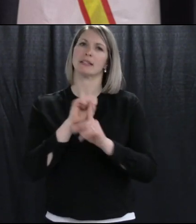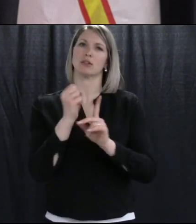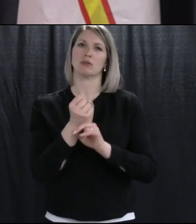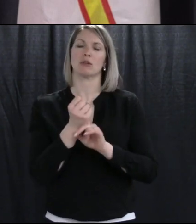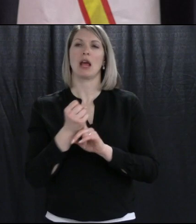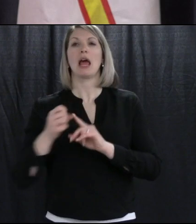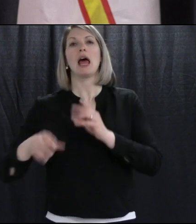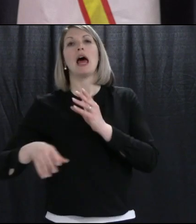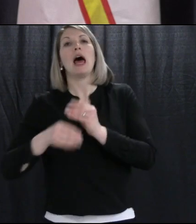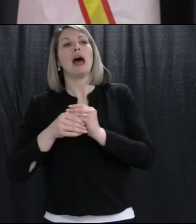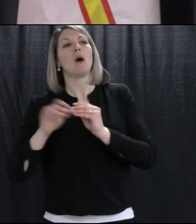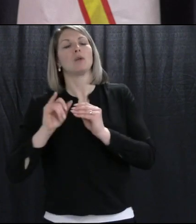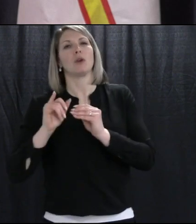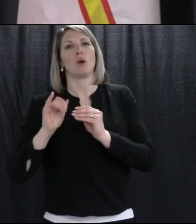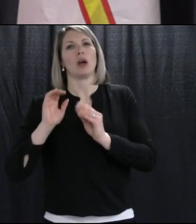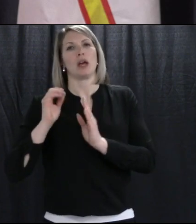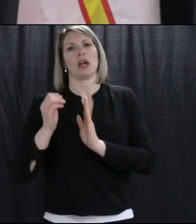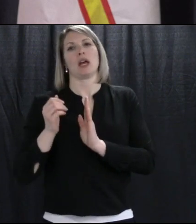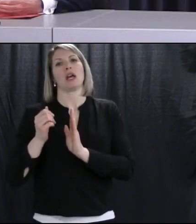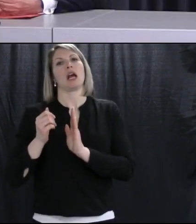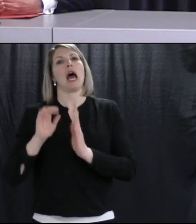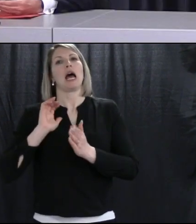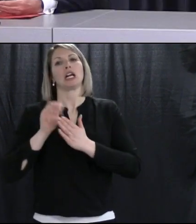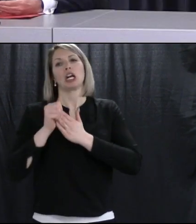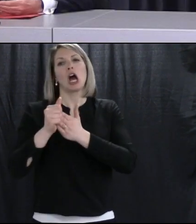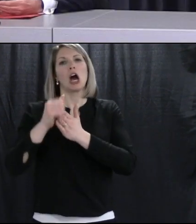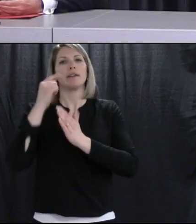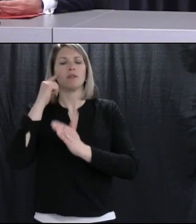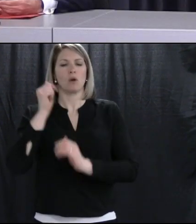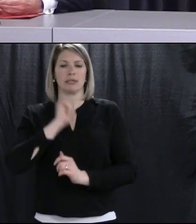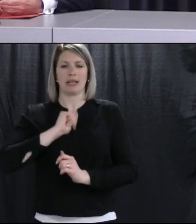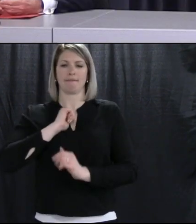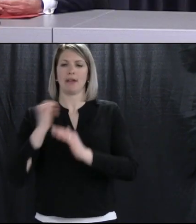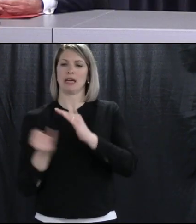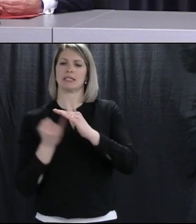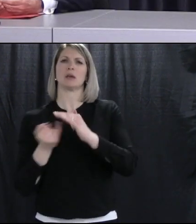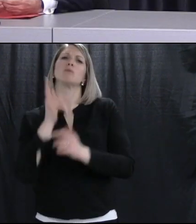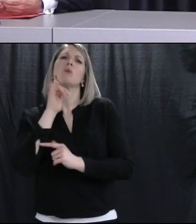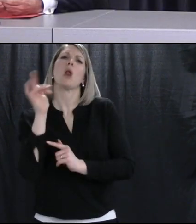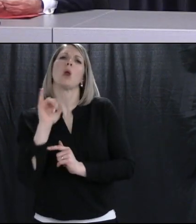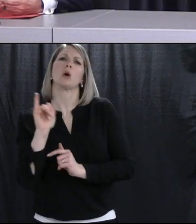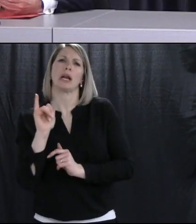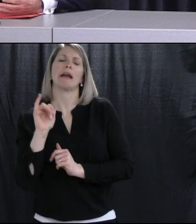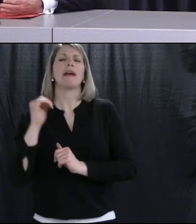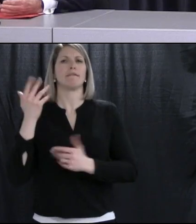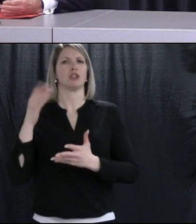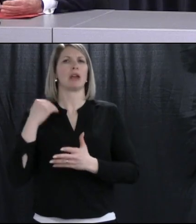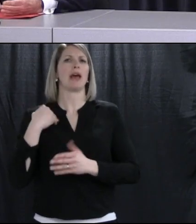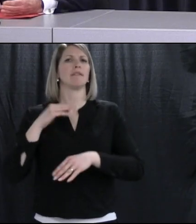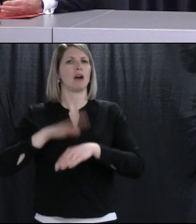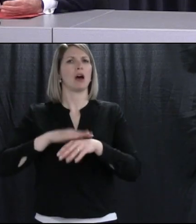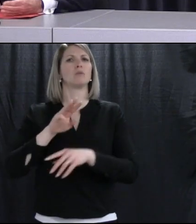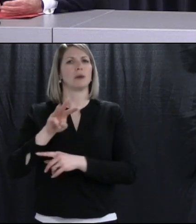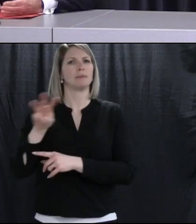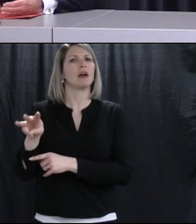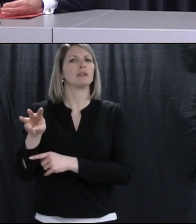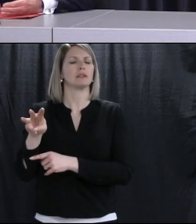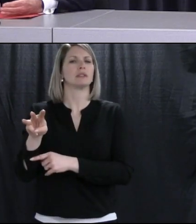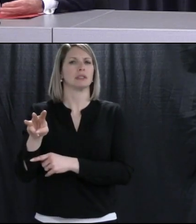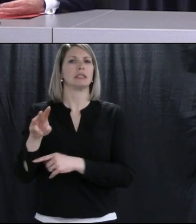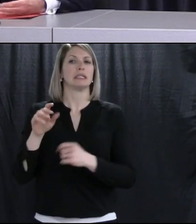guides to self-isolation up on our website, so we hope to be able to make those more widely known as the number of people who have